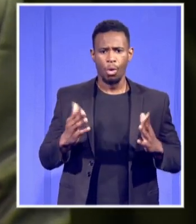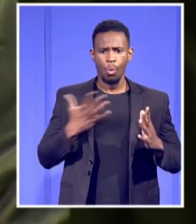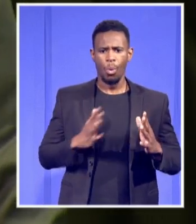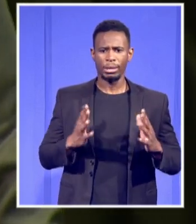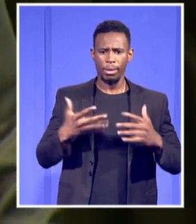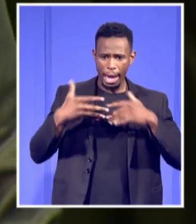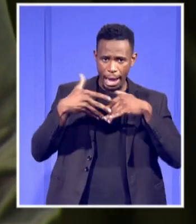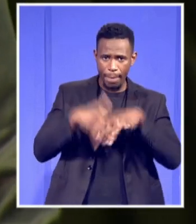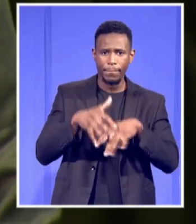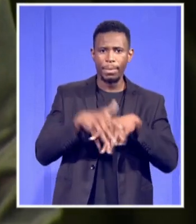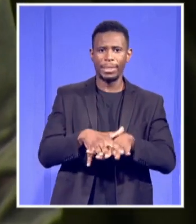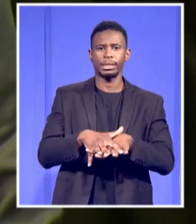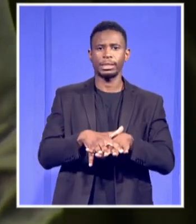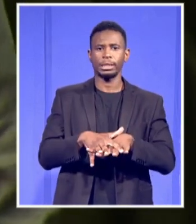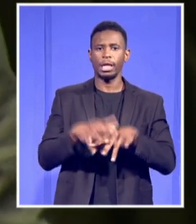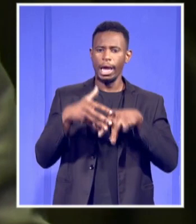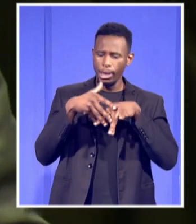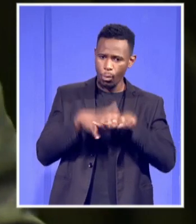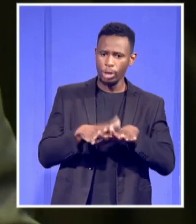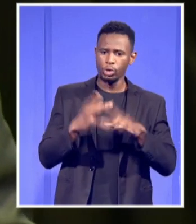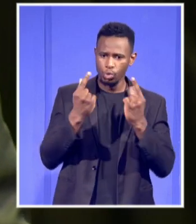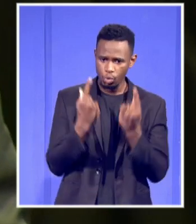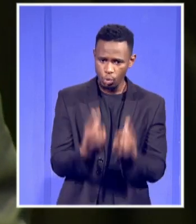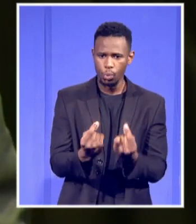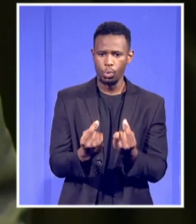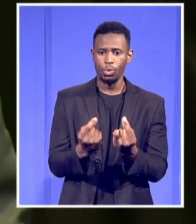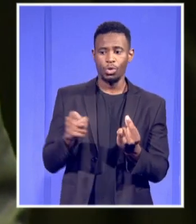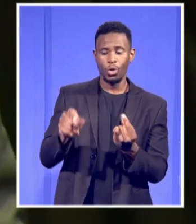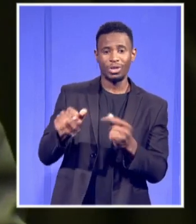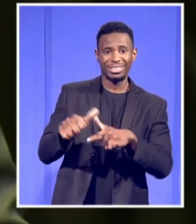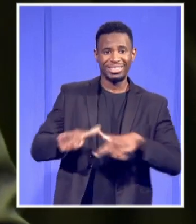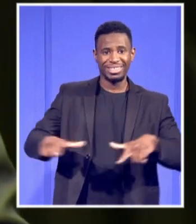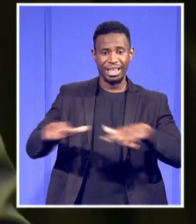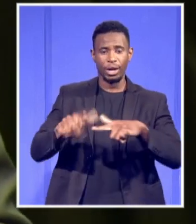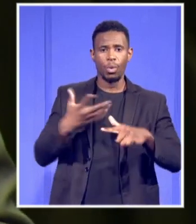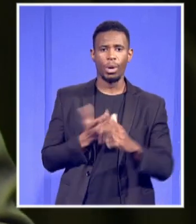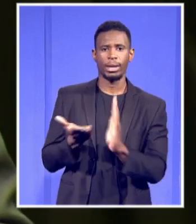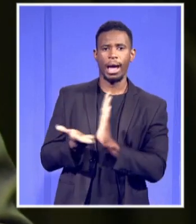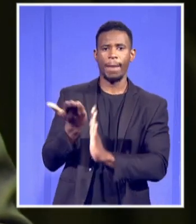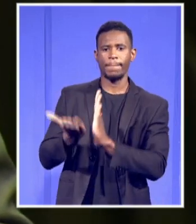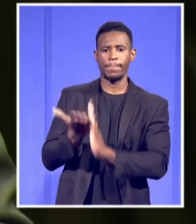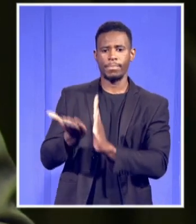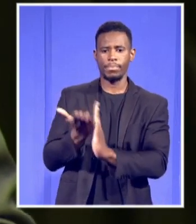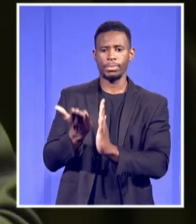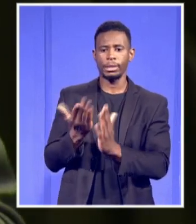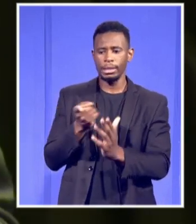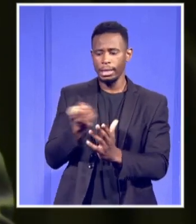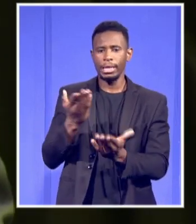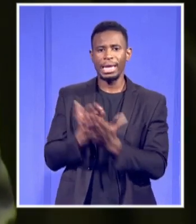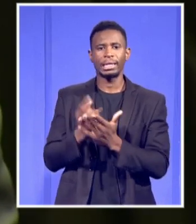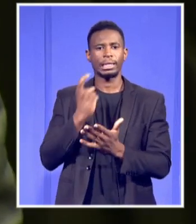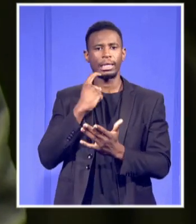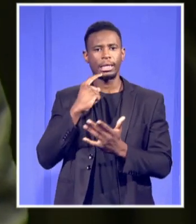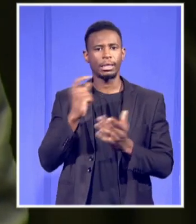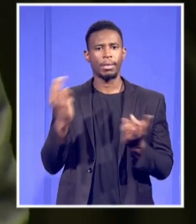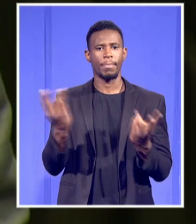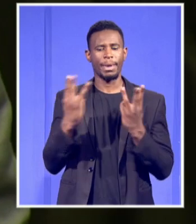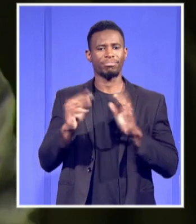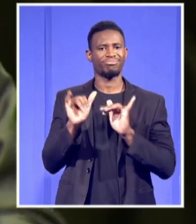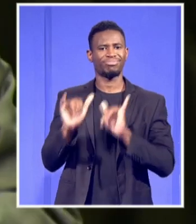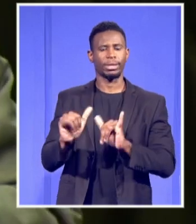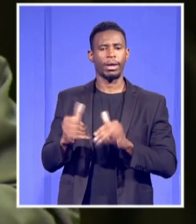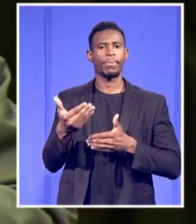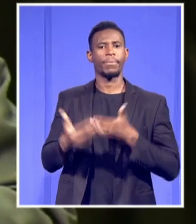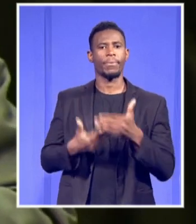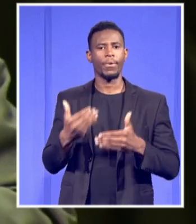to upgrade those slums to make them livable. And from the indications